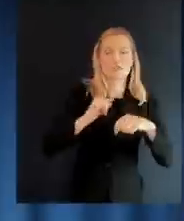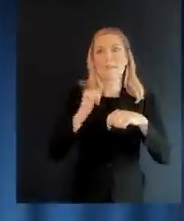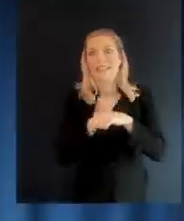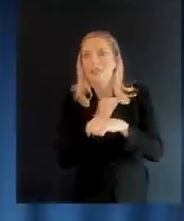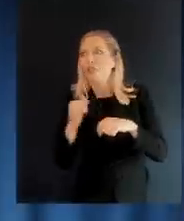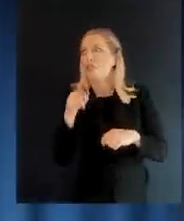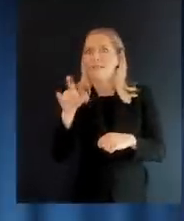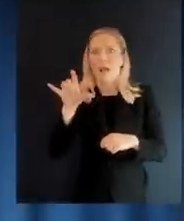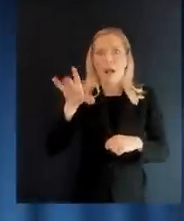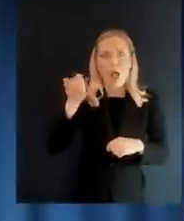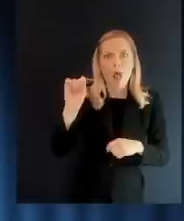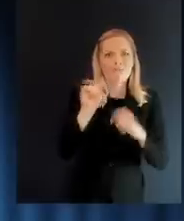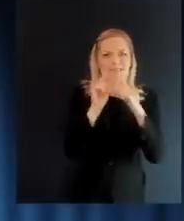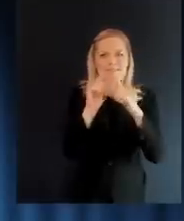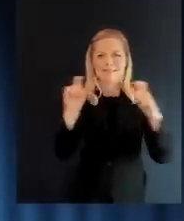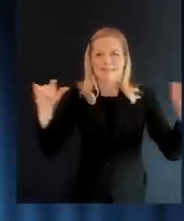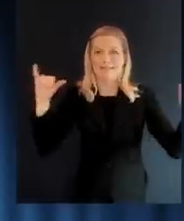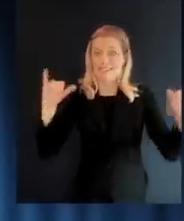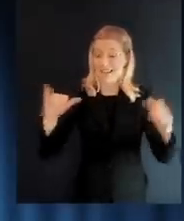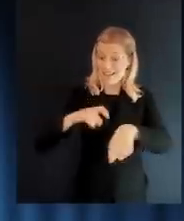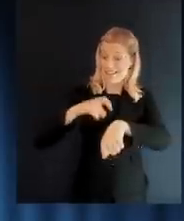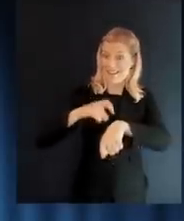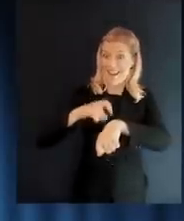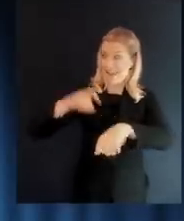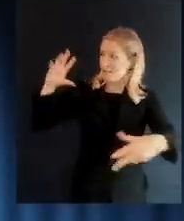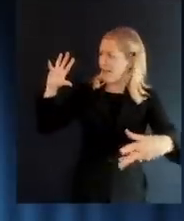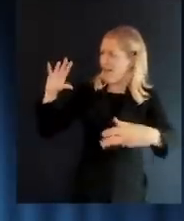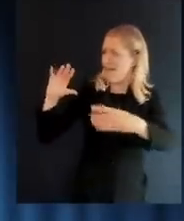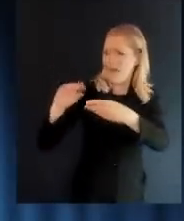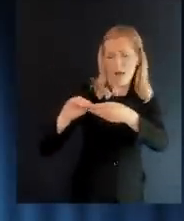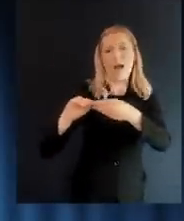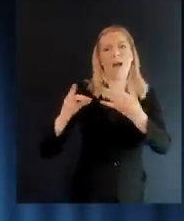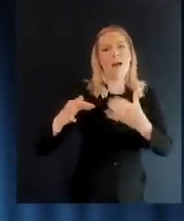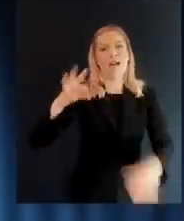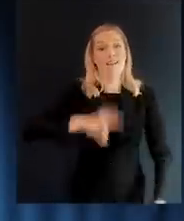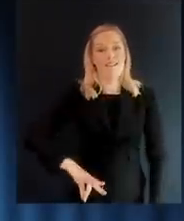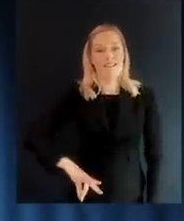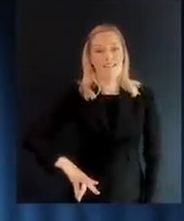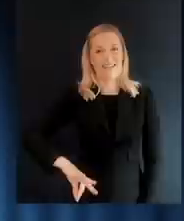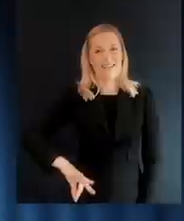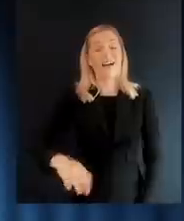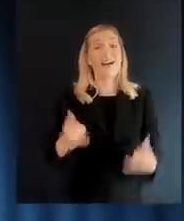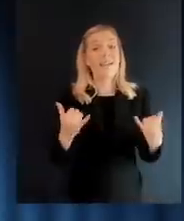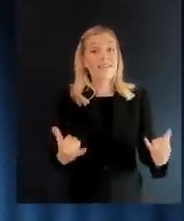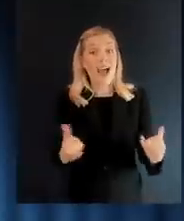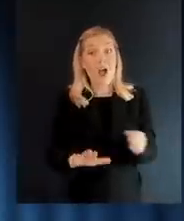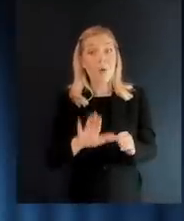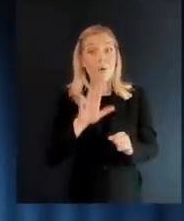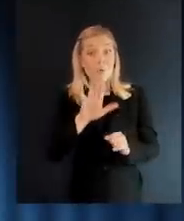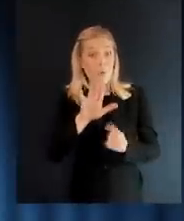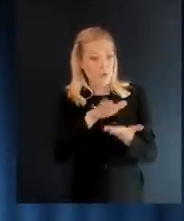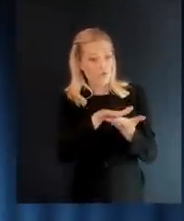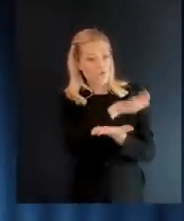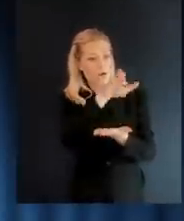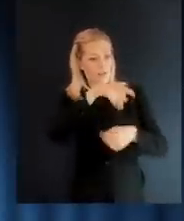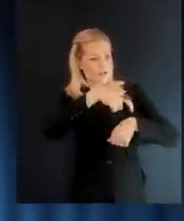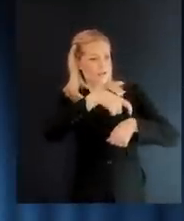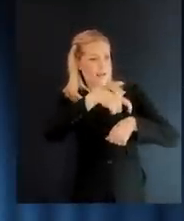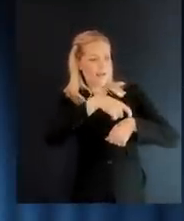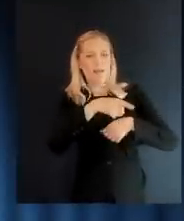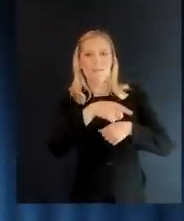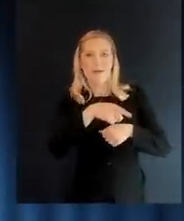to pay off. You will reap the rewards of your diploma throughout your lifetime.